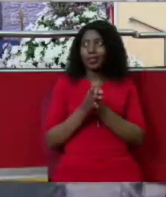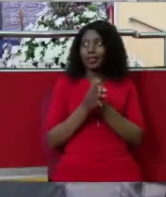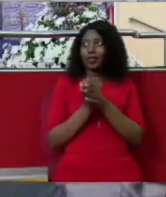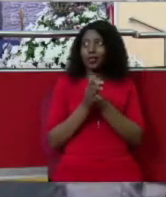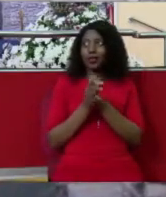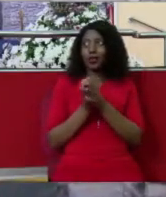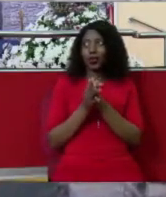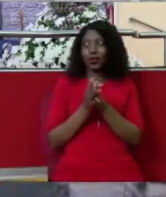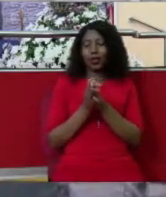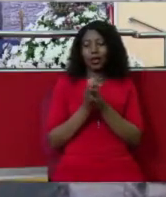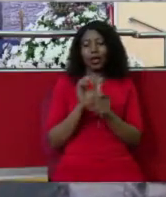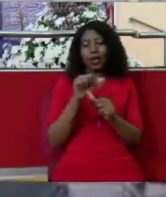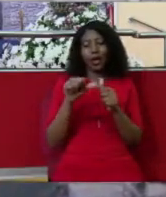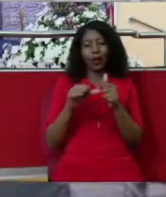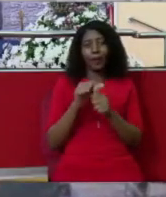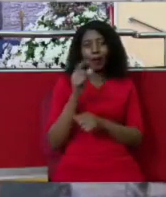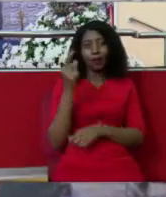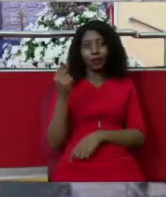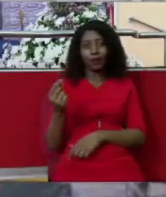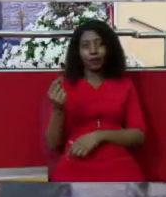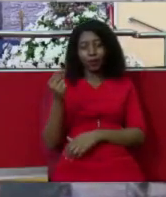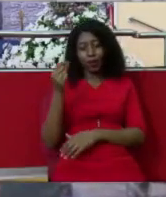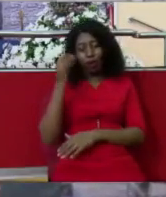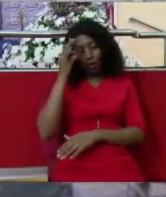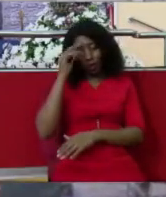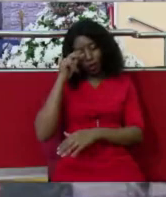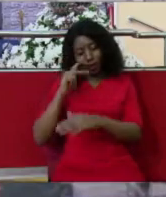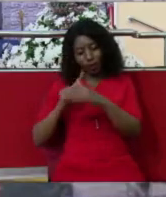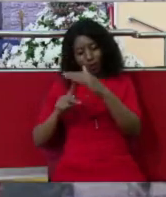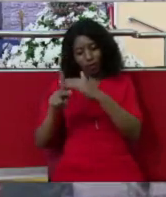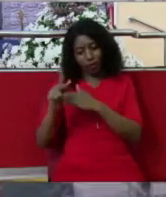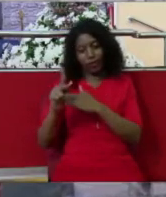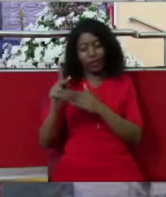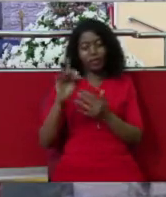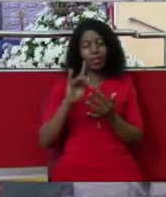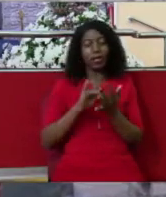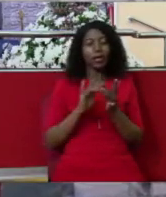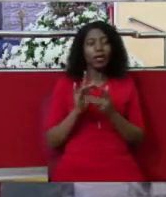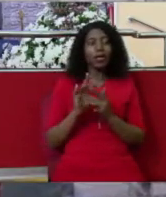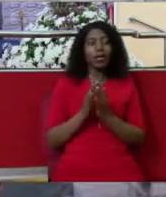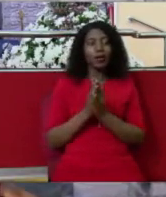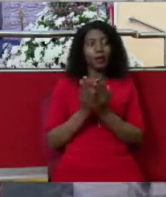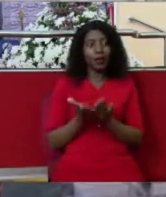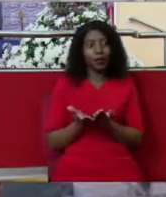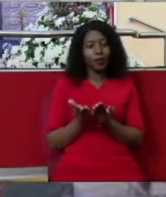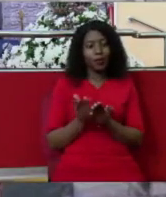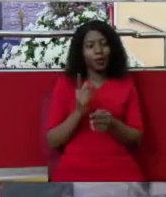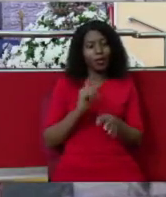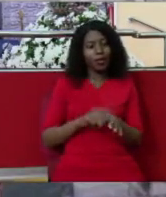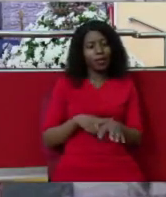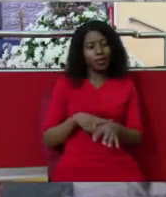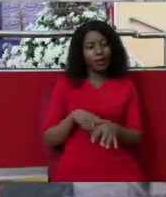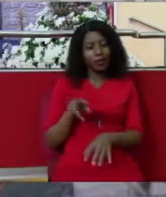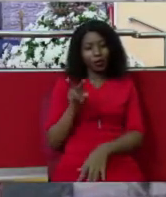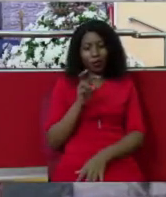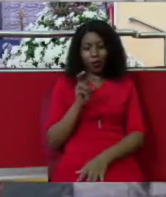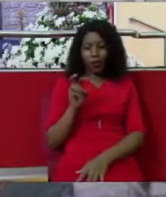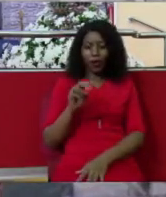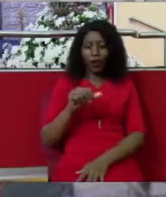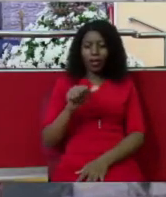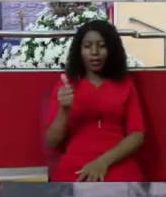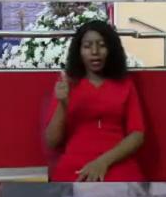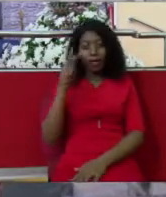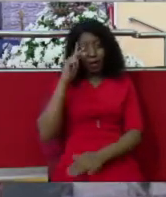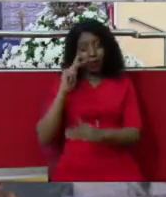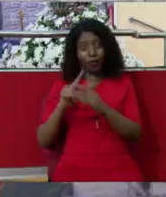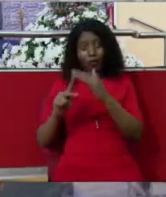minor prophet books. Huyo ni nabii ambaye ni mdogo katika Biblia. And when you look at other books, the prophetic